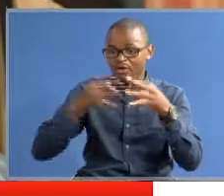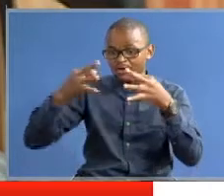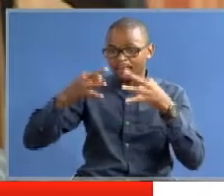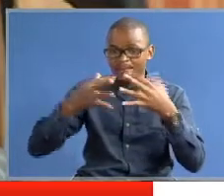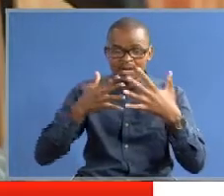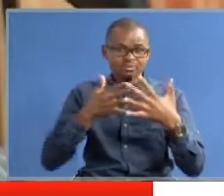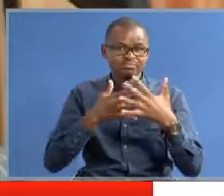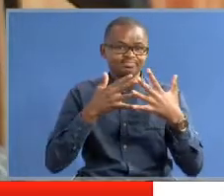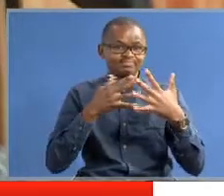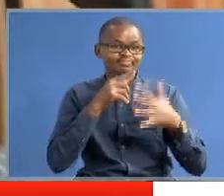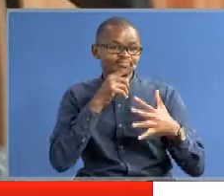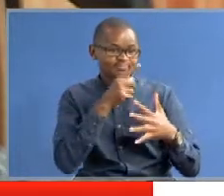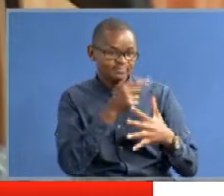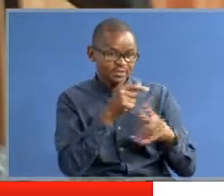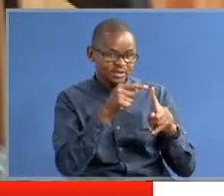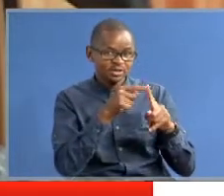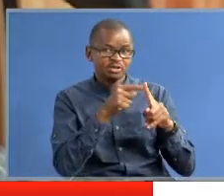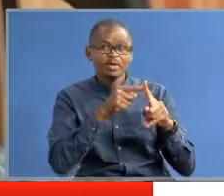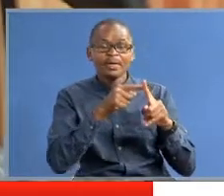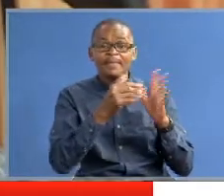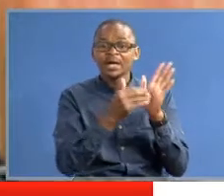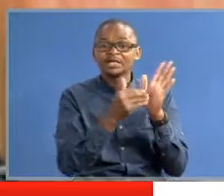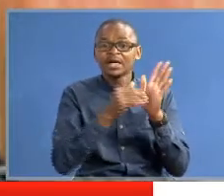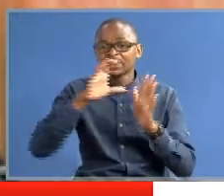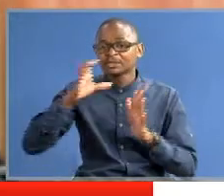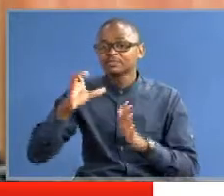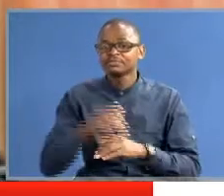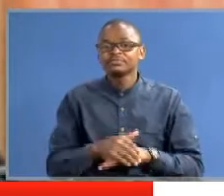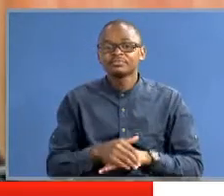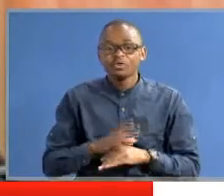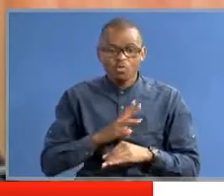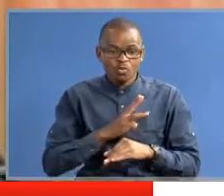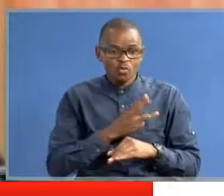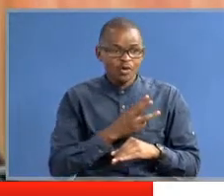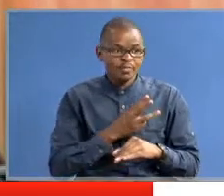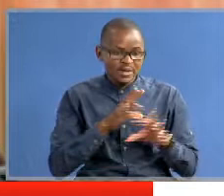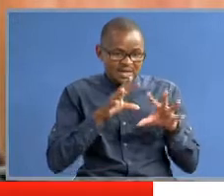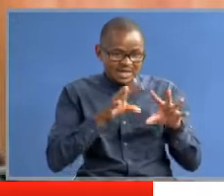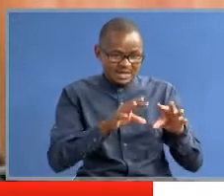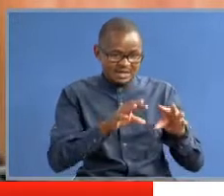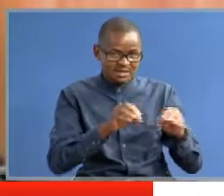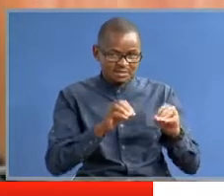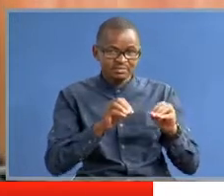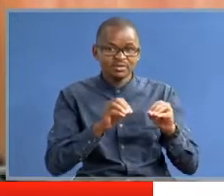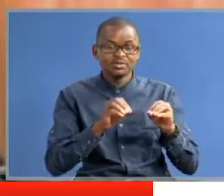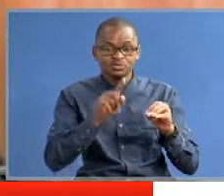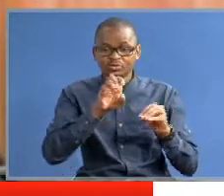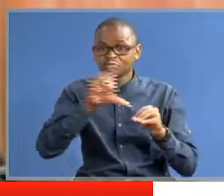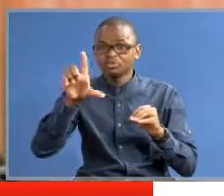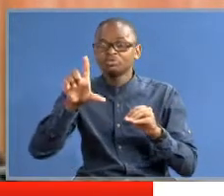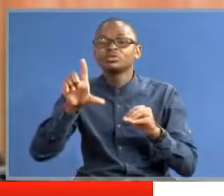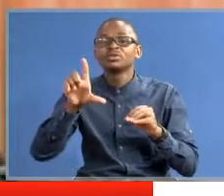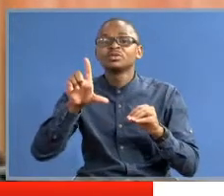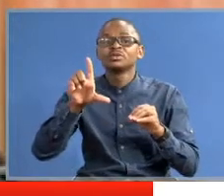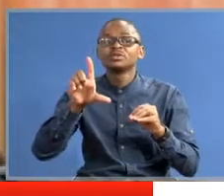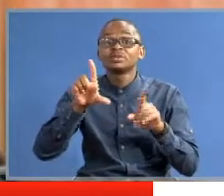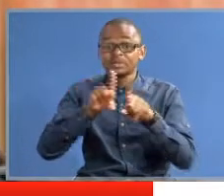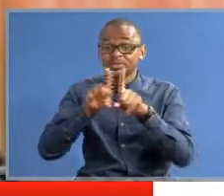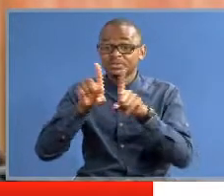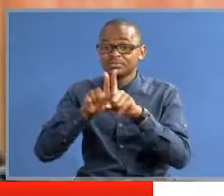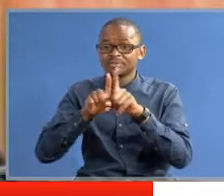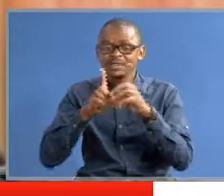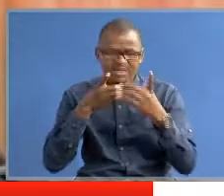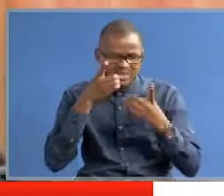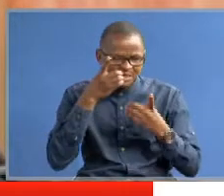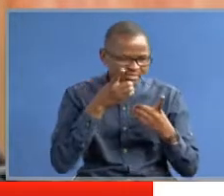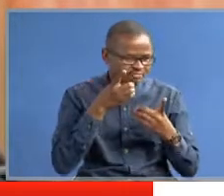stop disbursing money to the Machakos County. We will go take an unprecedented route and debate